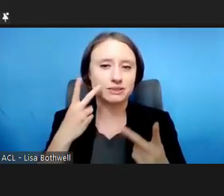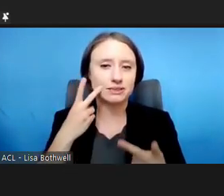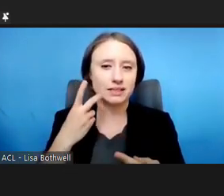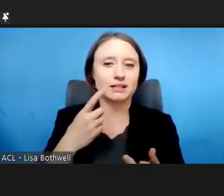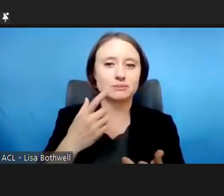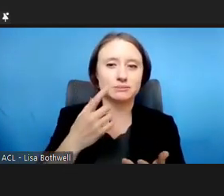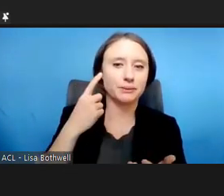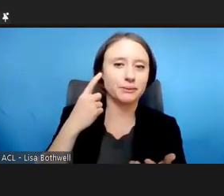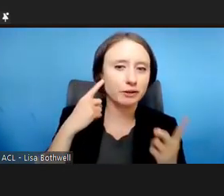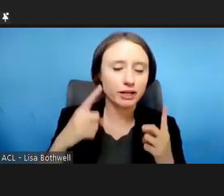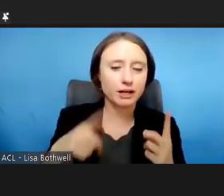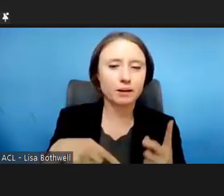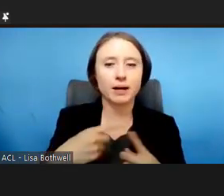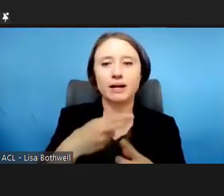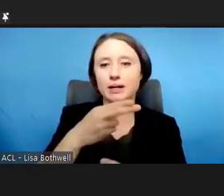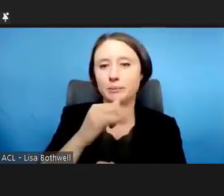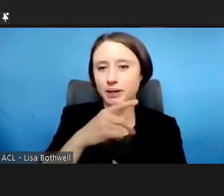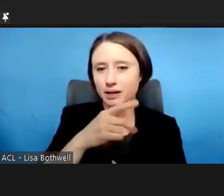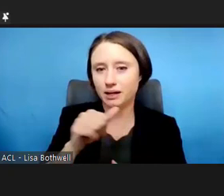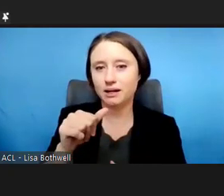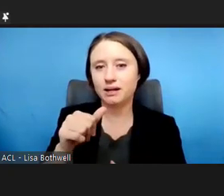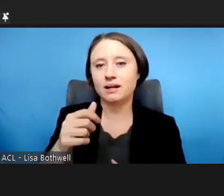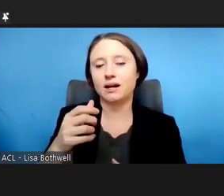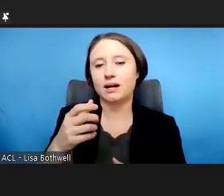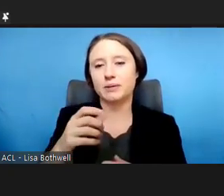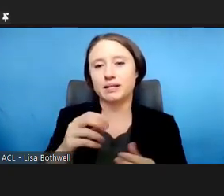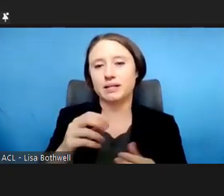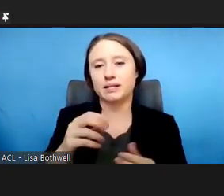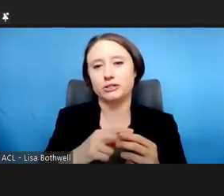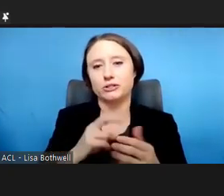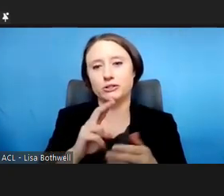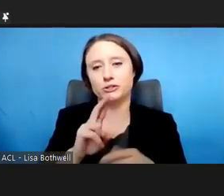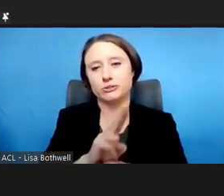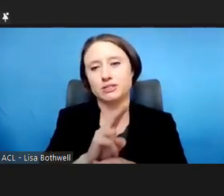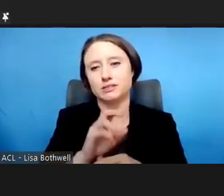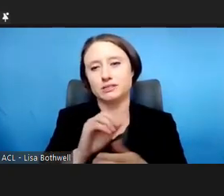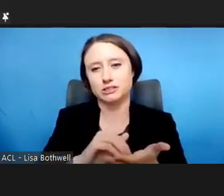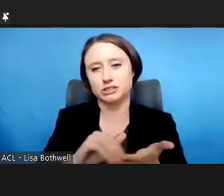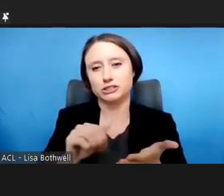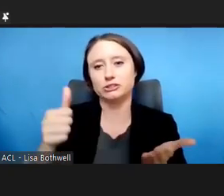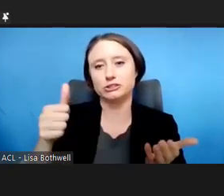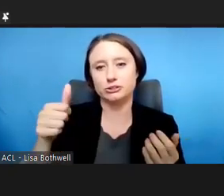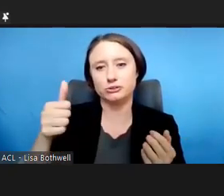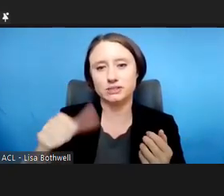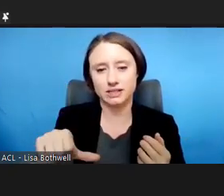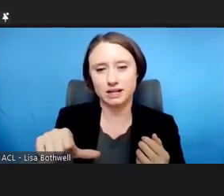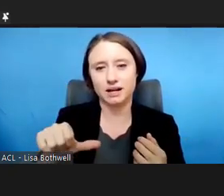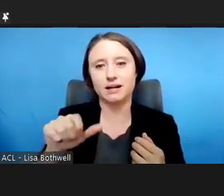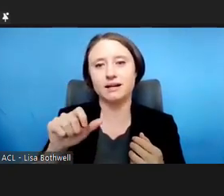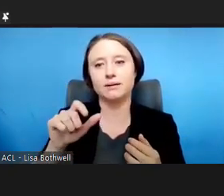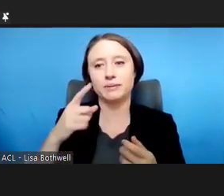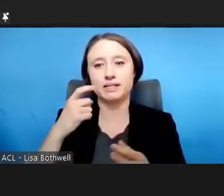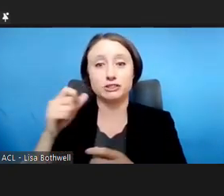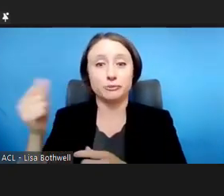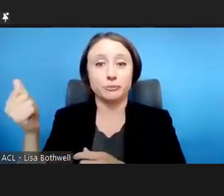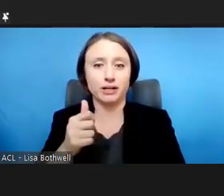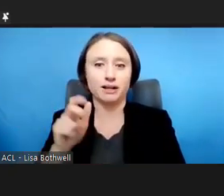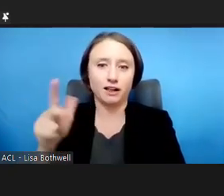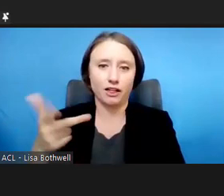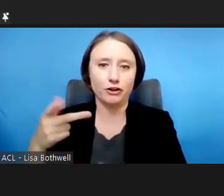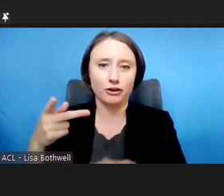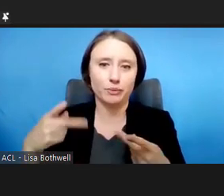language interpreters and captioners. We are seeing and hearing about HIPAA being used as an excuse